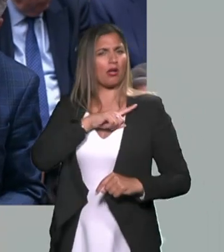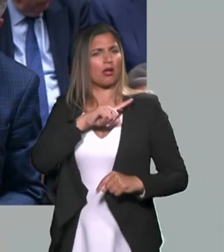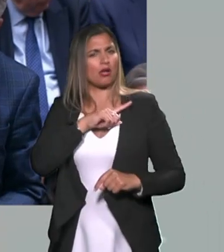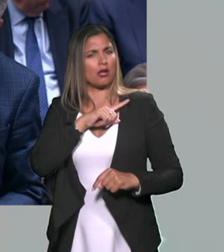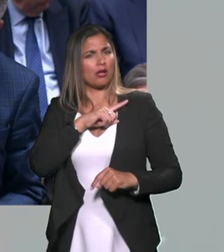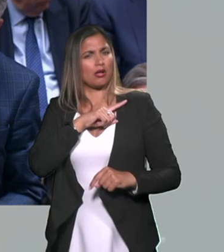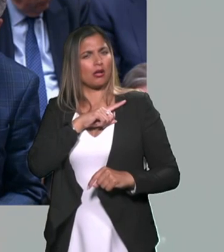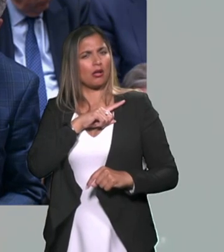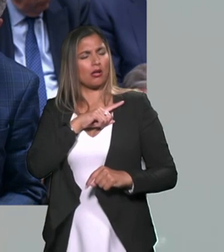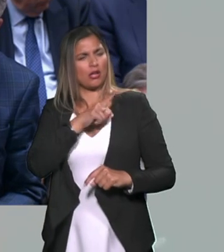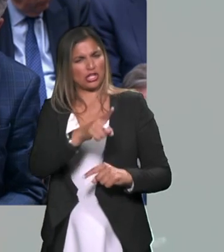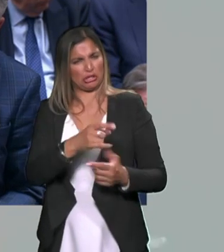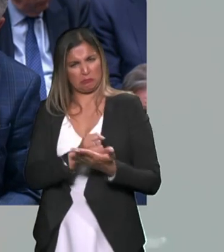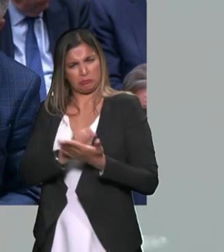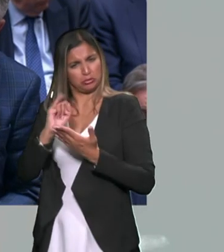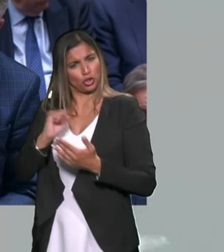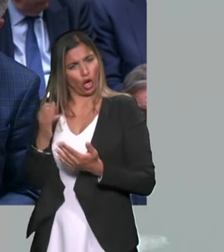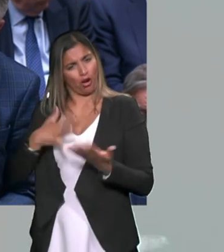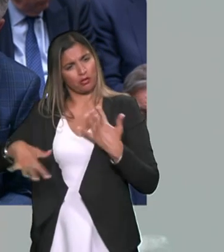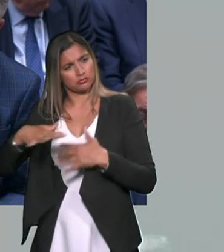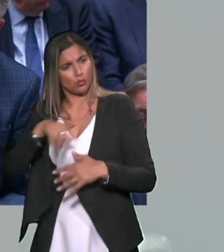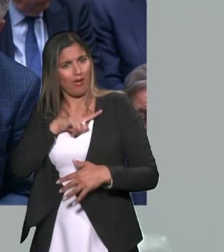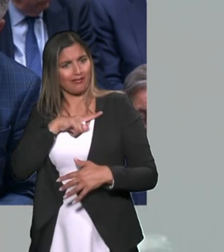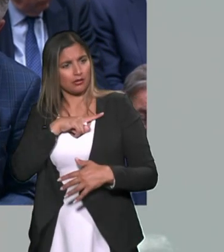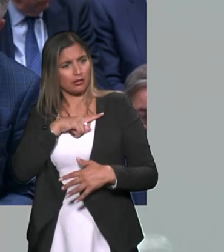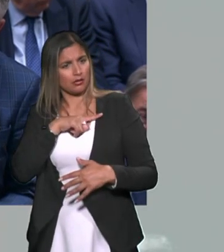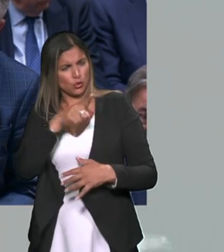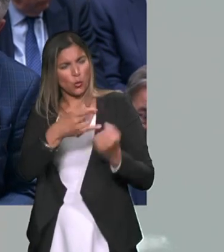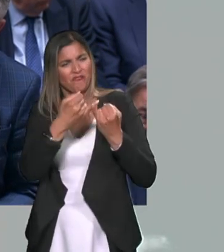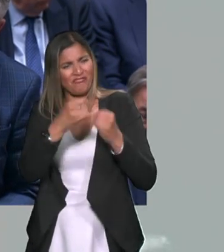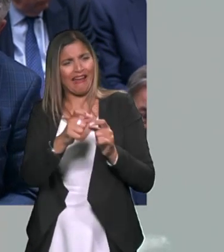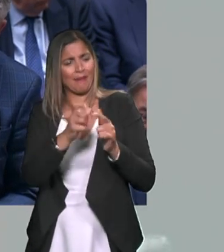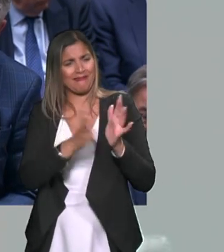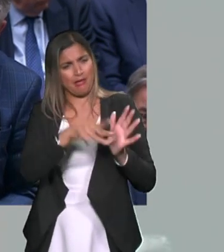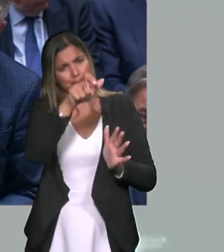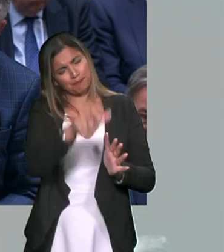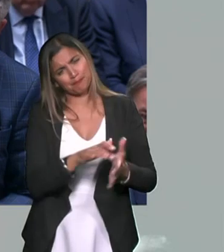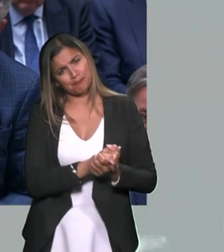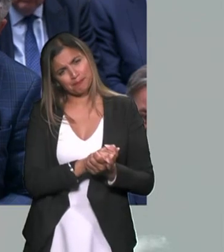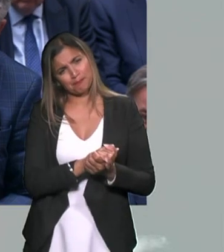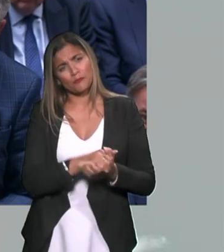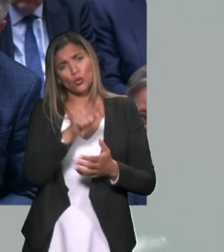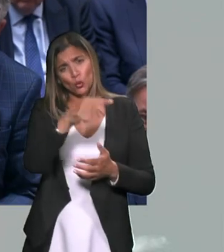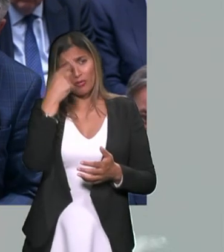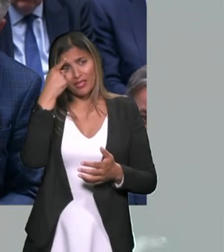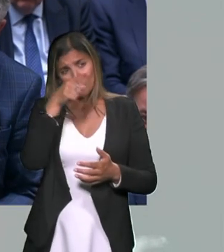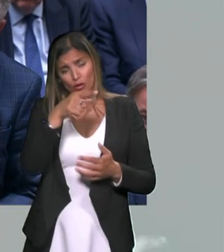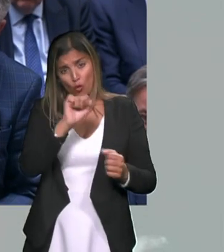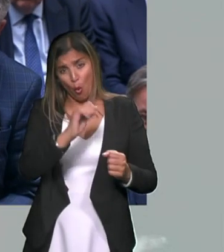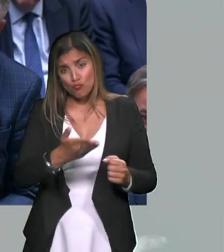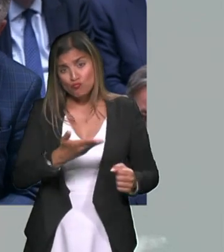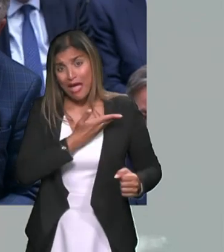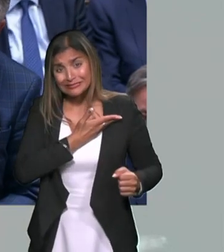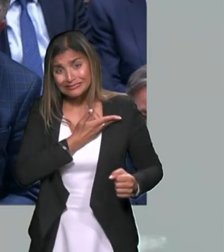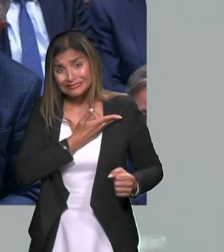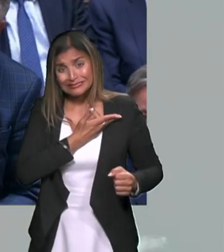So given his anti-Scottish views, his abject failure as a Prime Minister, why did he think he's a right to try and block a